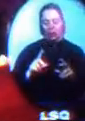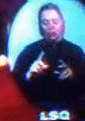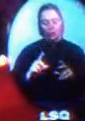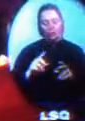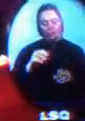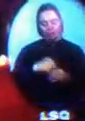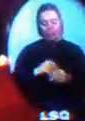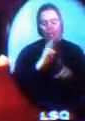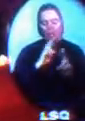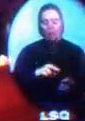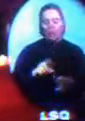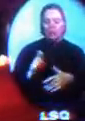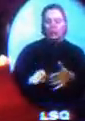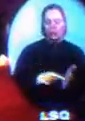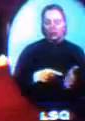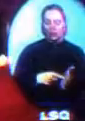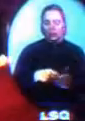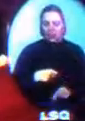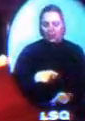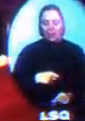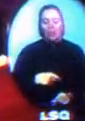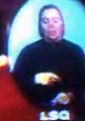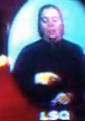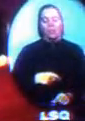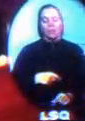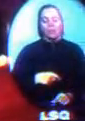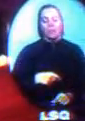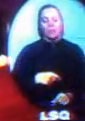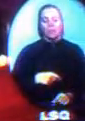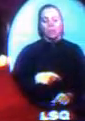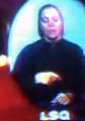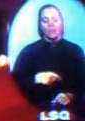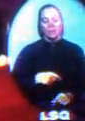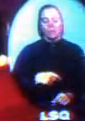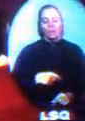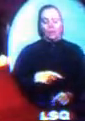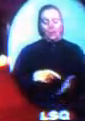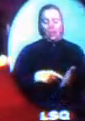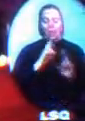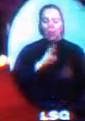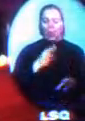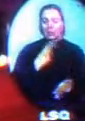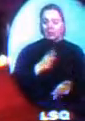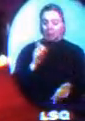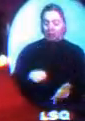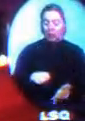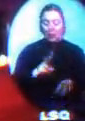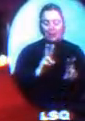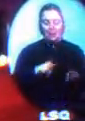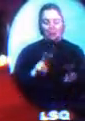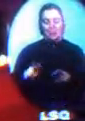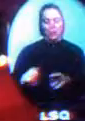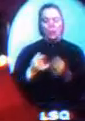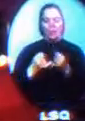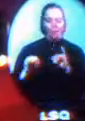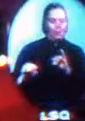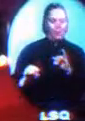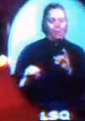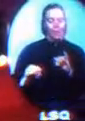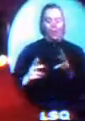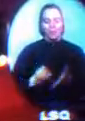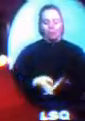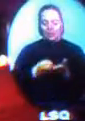for a third-party audit of CFIA inspection resources, which include an examination of how many plants each